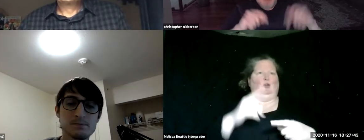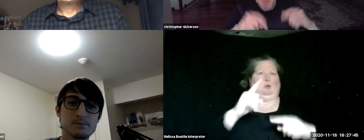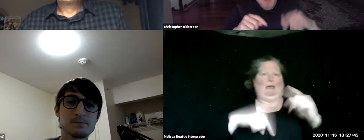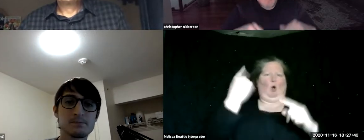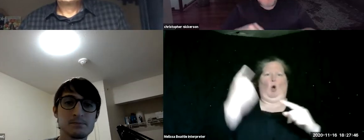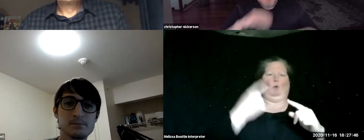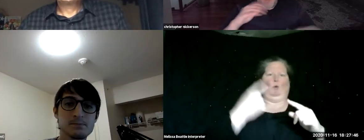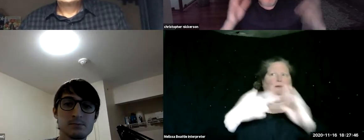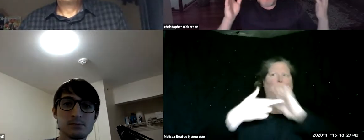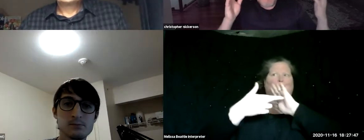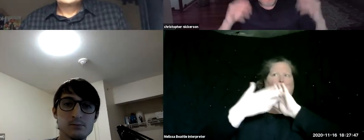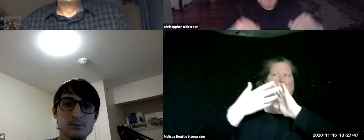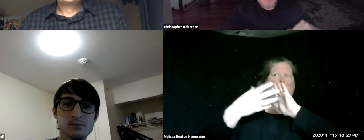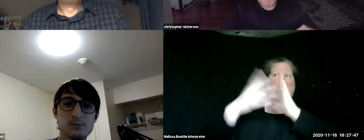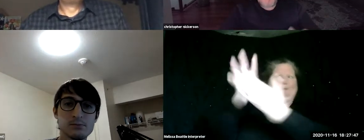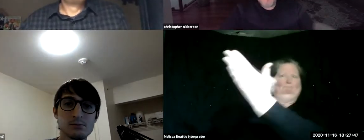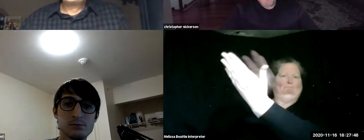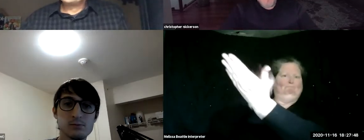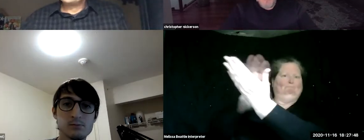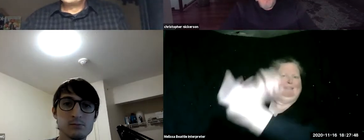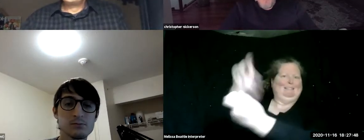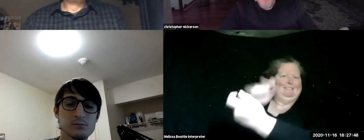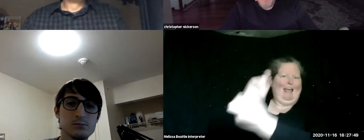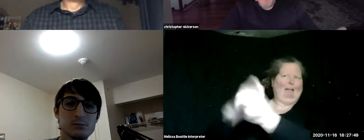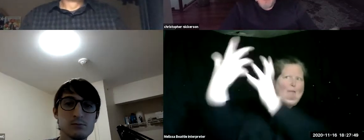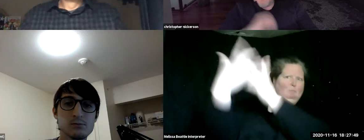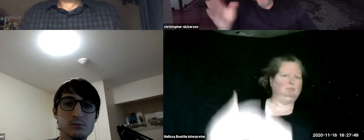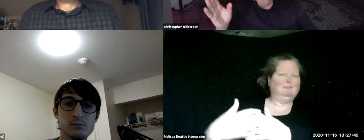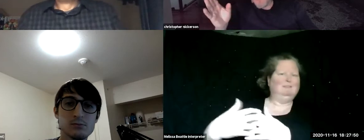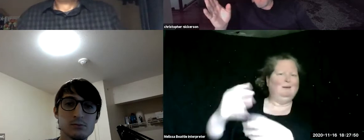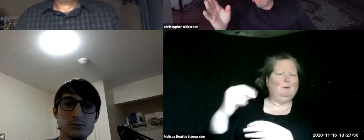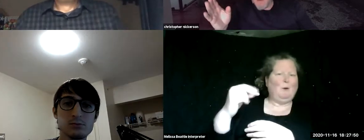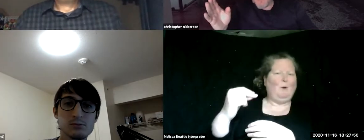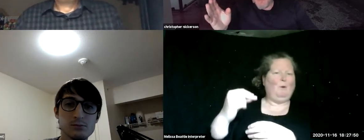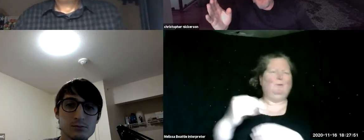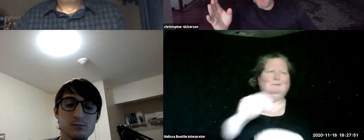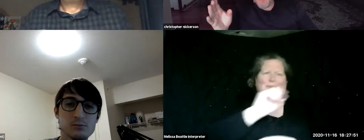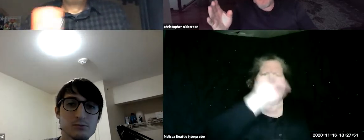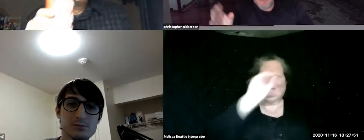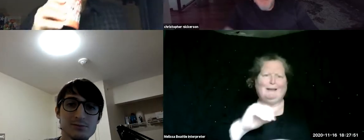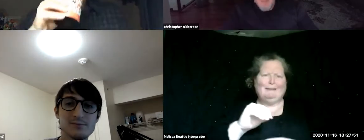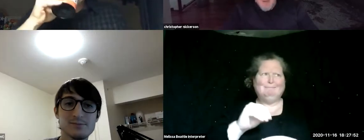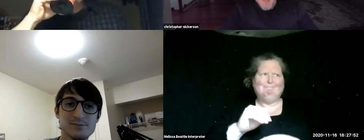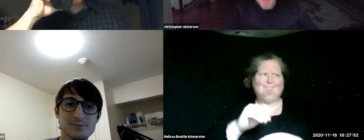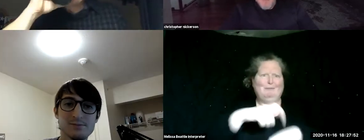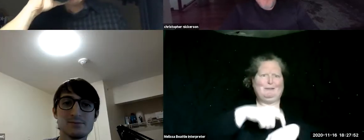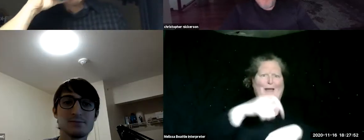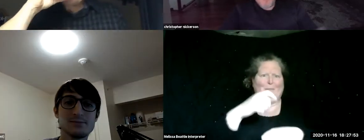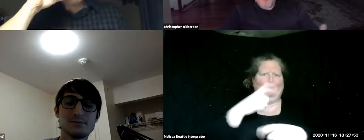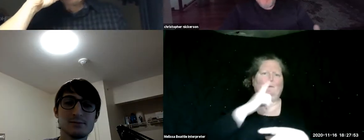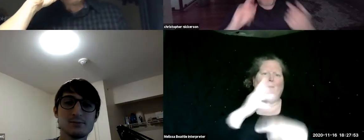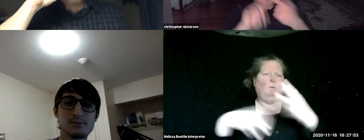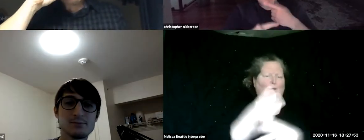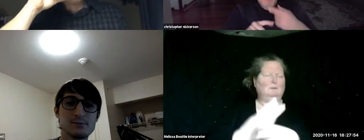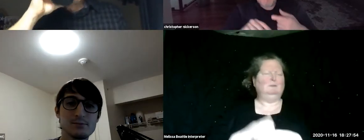the book and type the commands and magically get a shell. Like, that works 0% of the time in the real world. For the